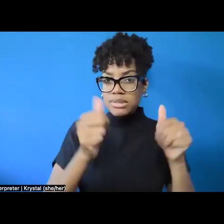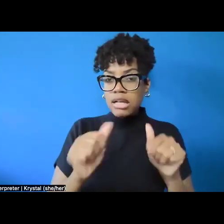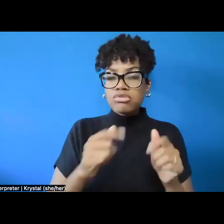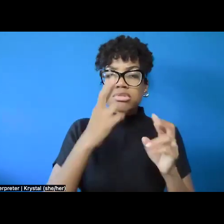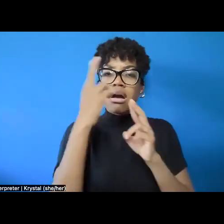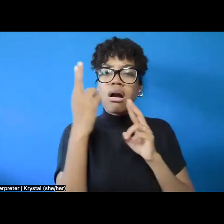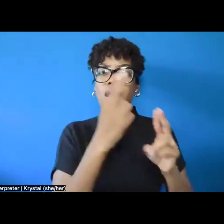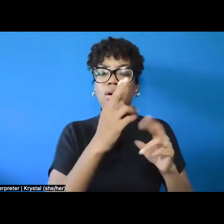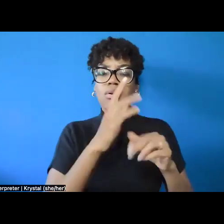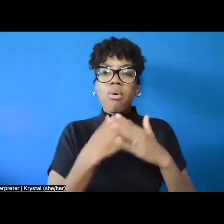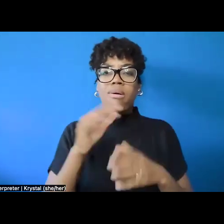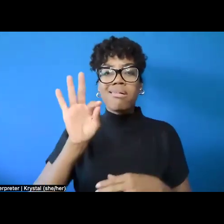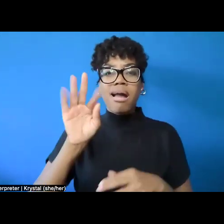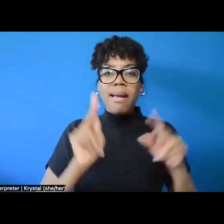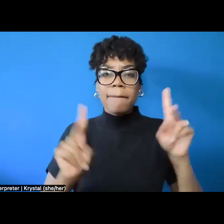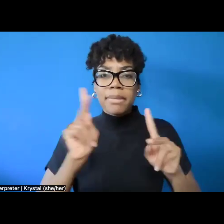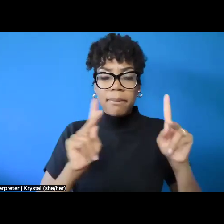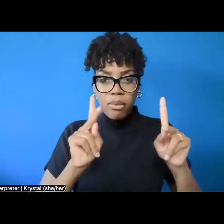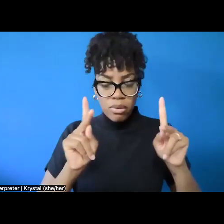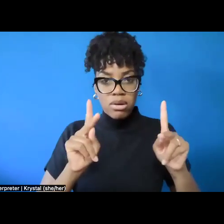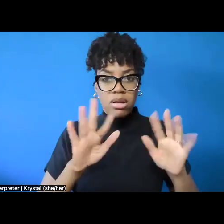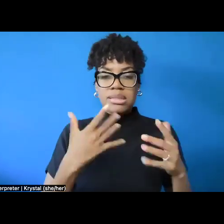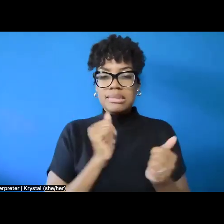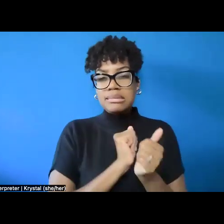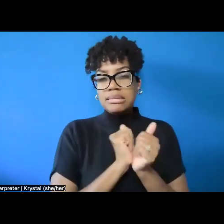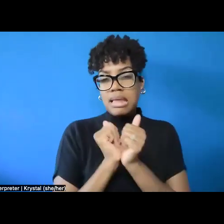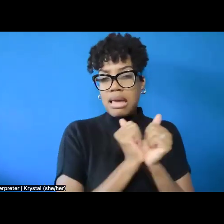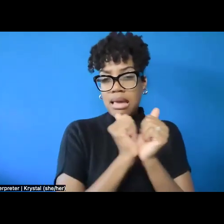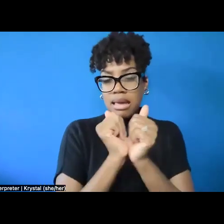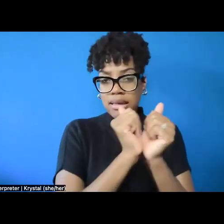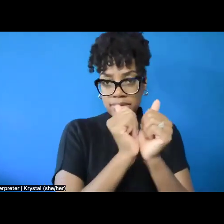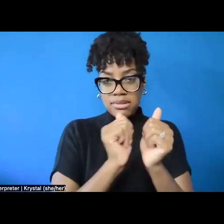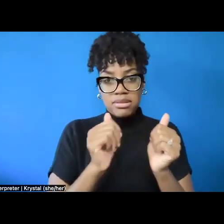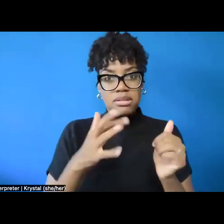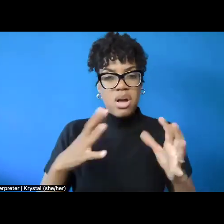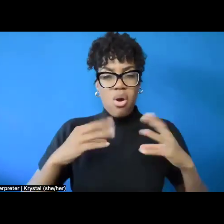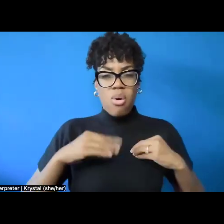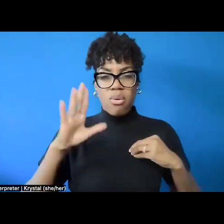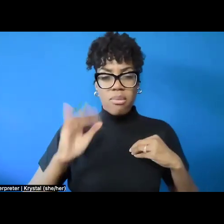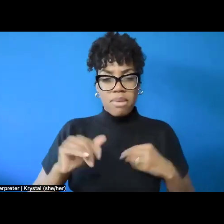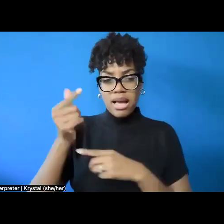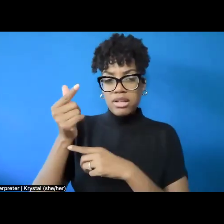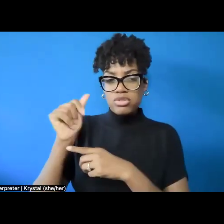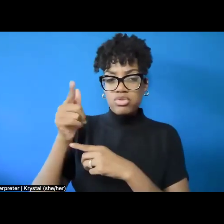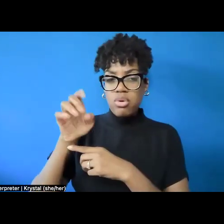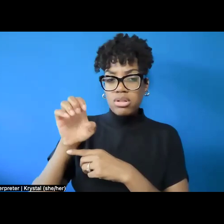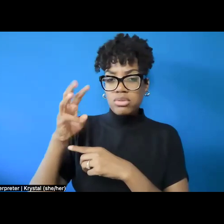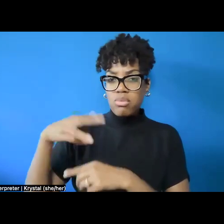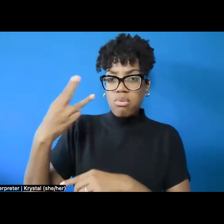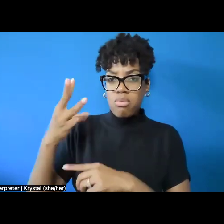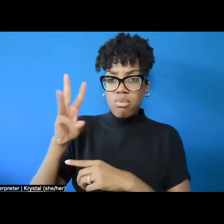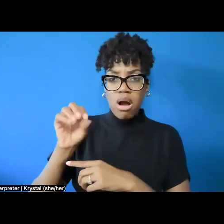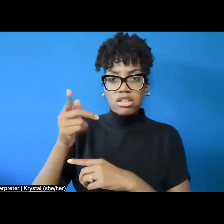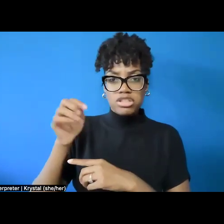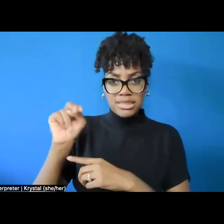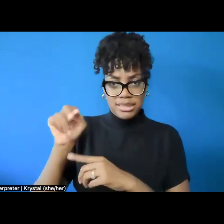those plaques have now been replaced with a whitewashed version of that history. So we